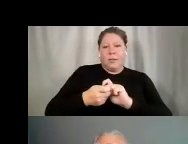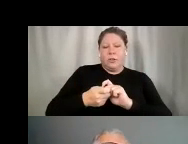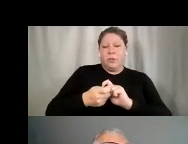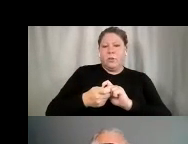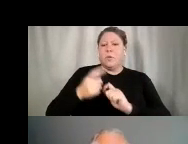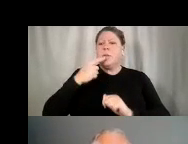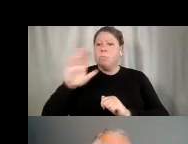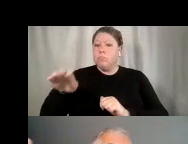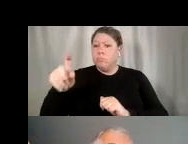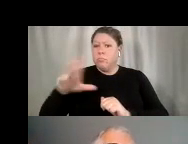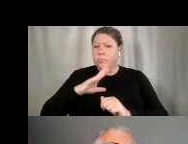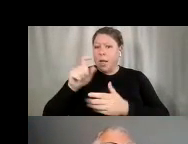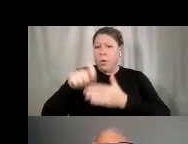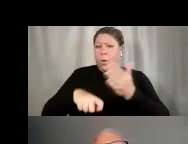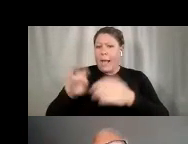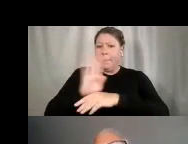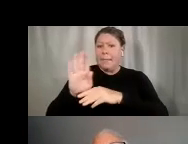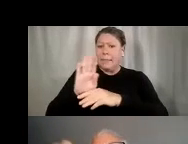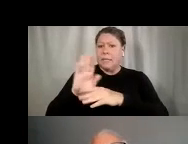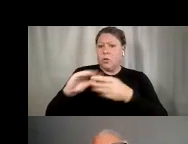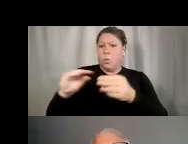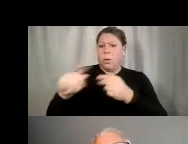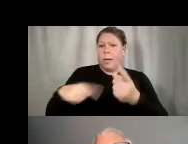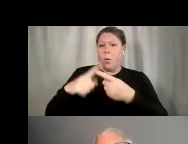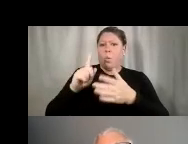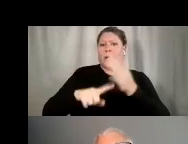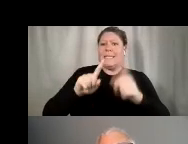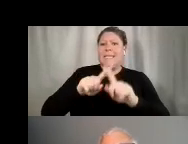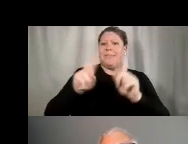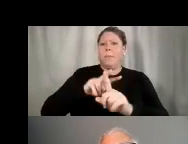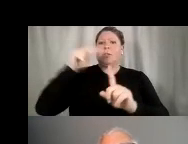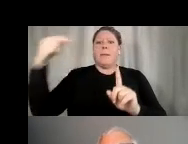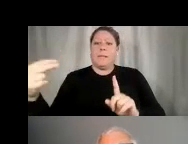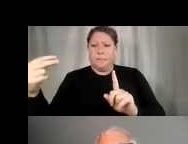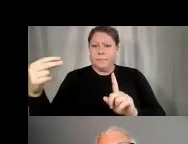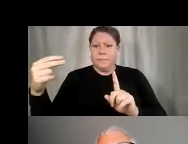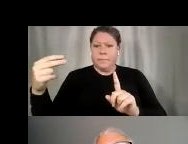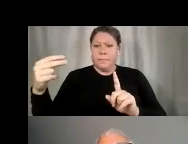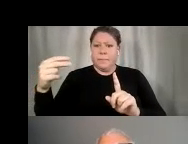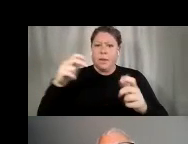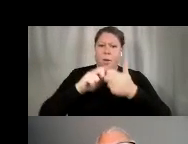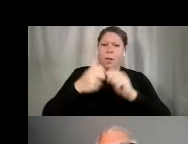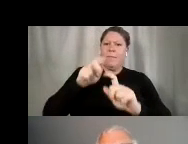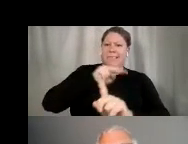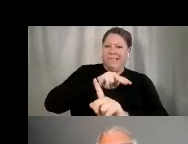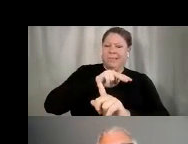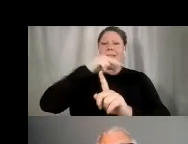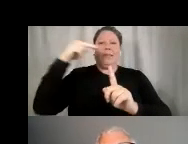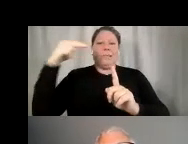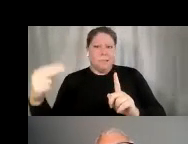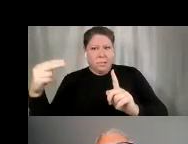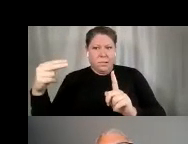on what the different perspective would look like. Being able to see a problem from a different perspective is a good way to